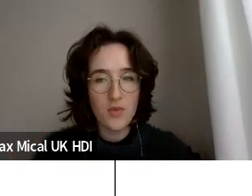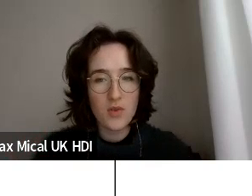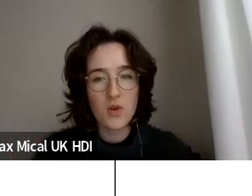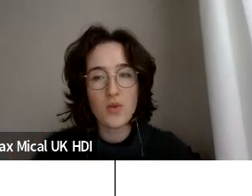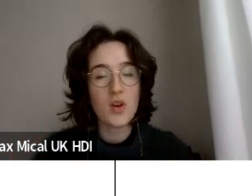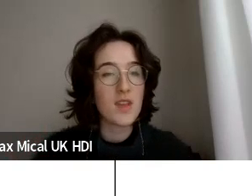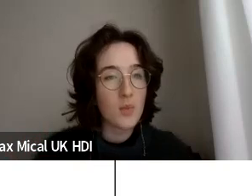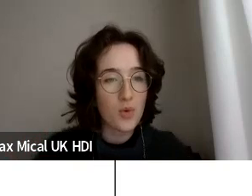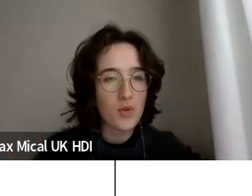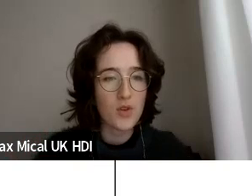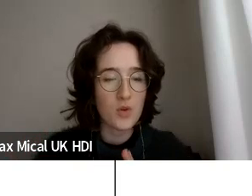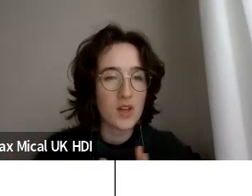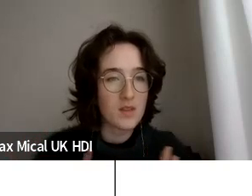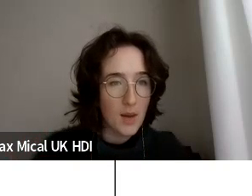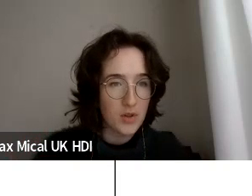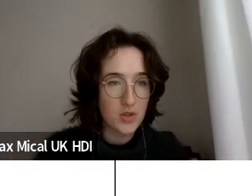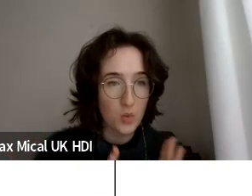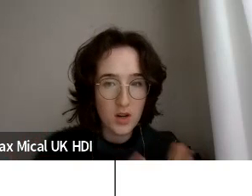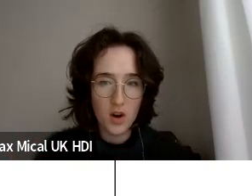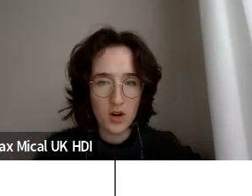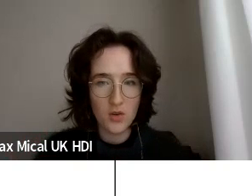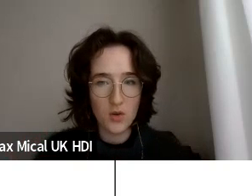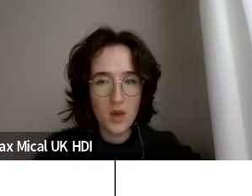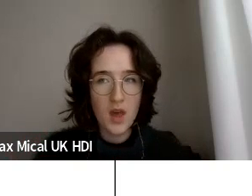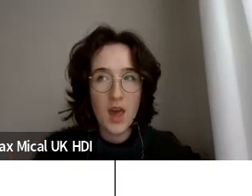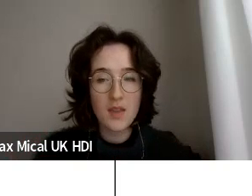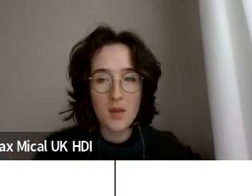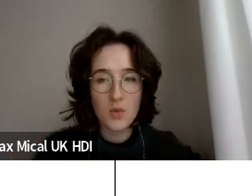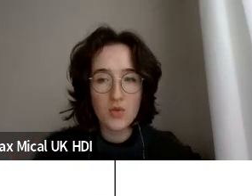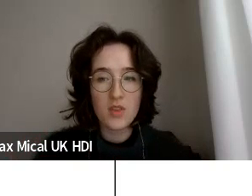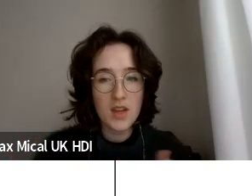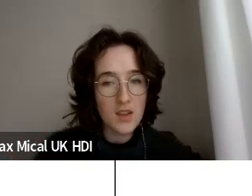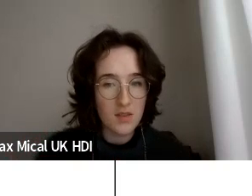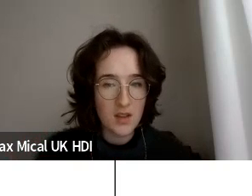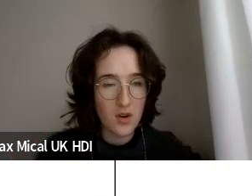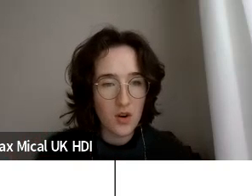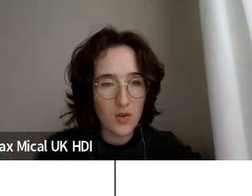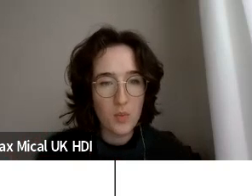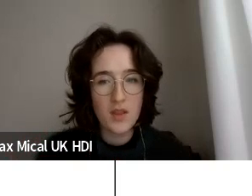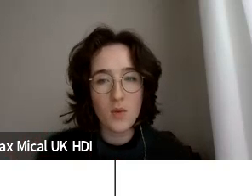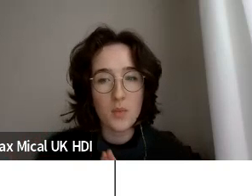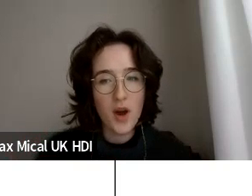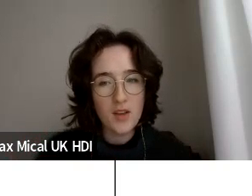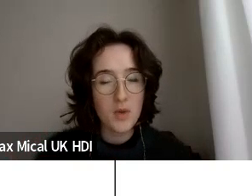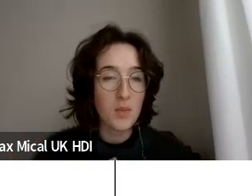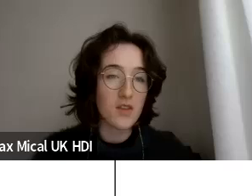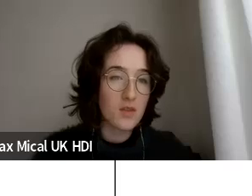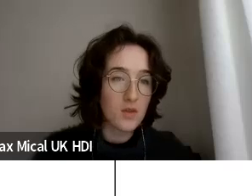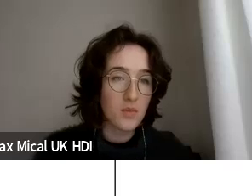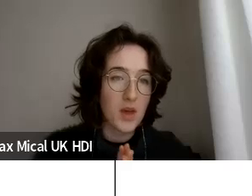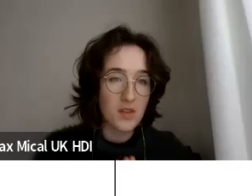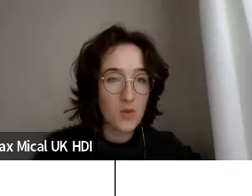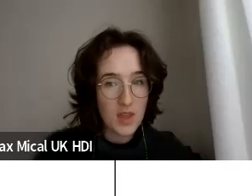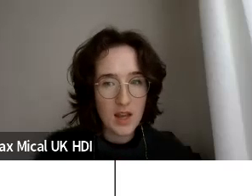and forth. So for example, you would establish one target group and then move to the needs of that target group, and then what products may